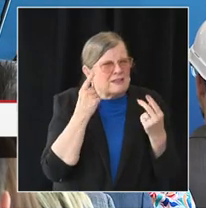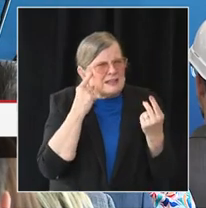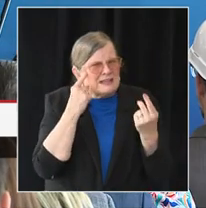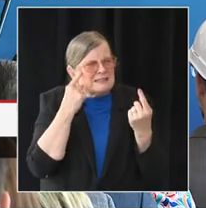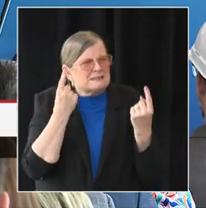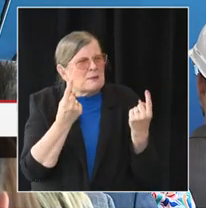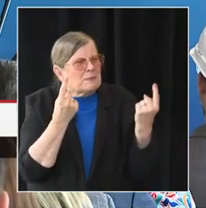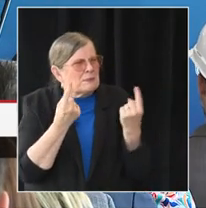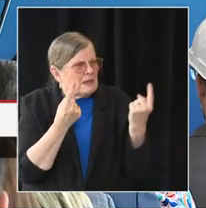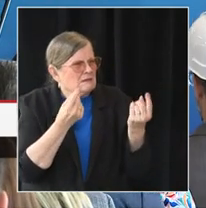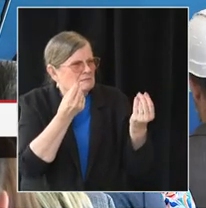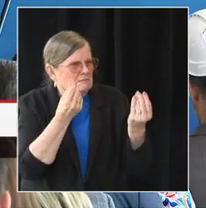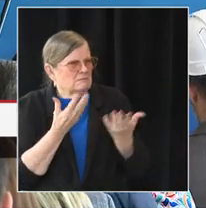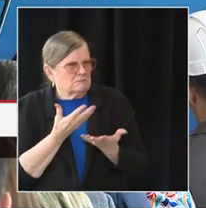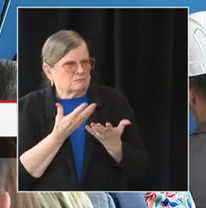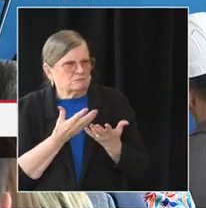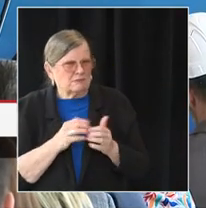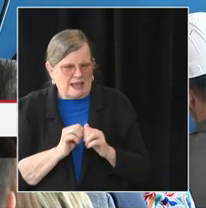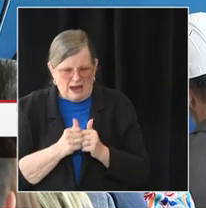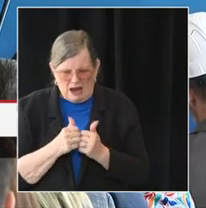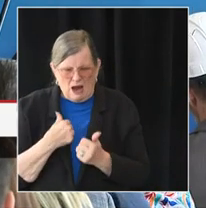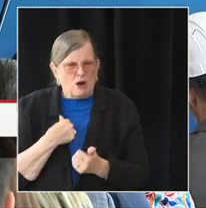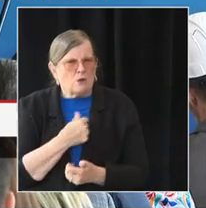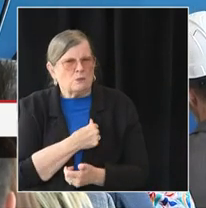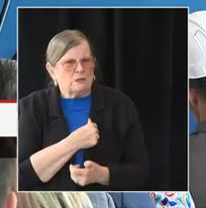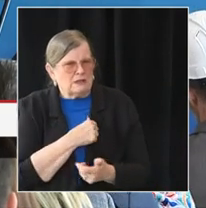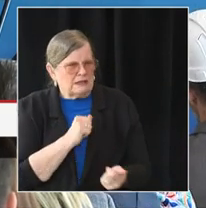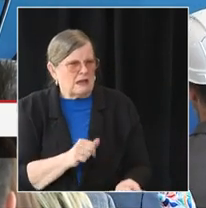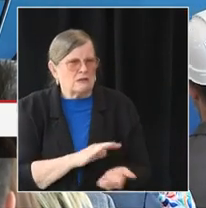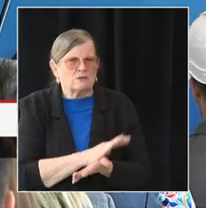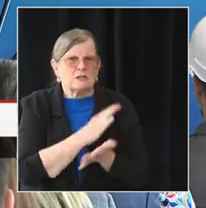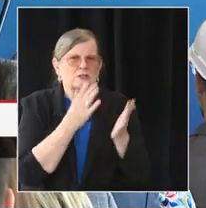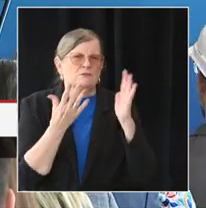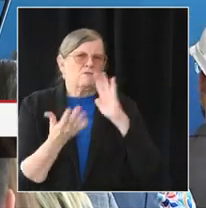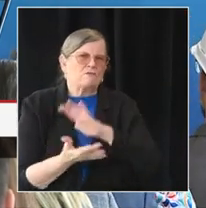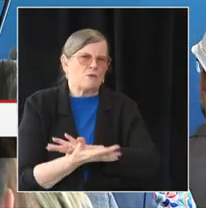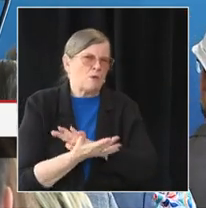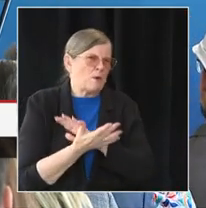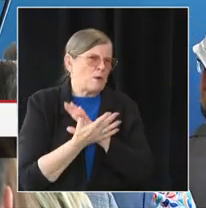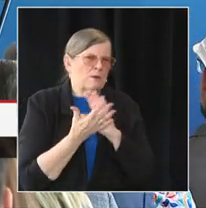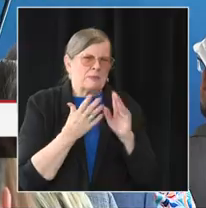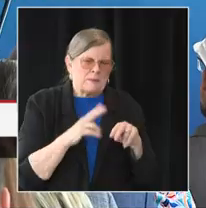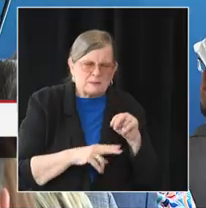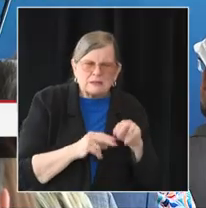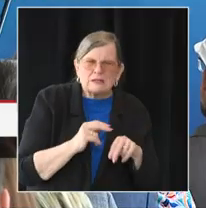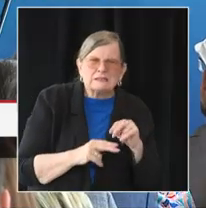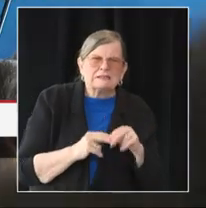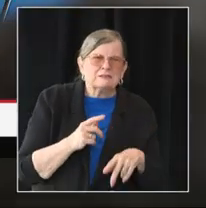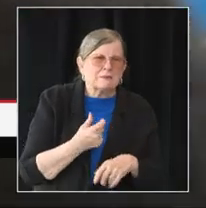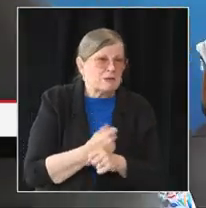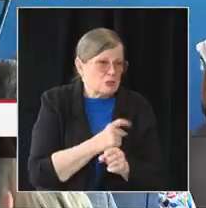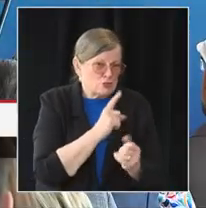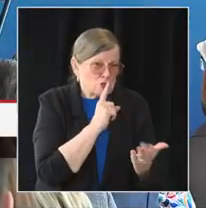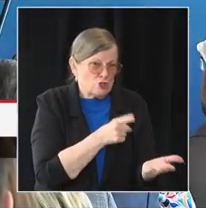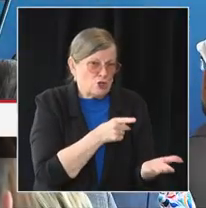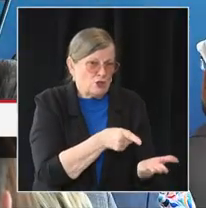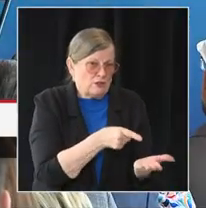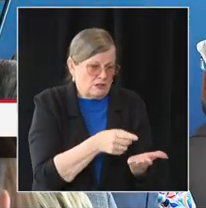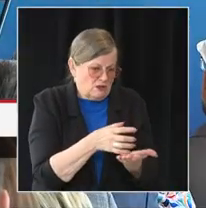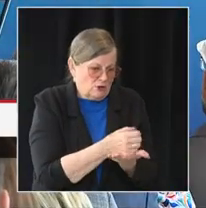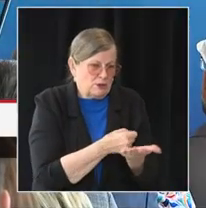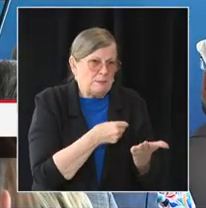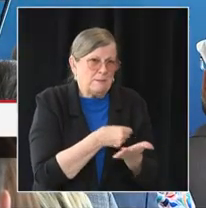to translate those buildings that produce revenue for the district, attract